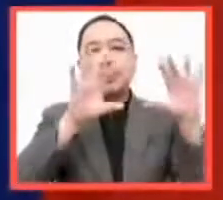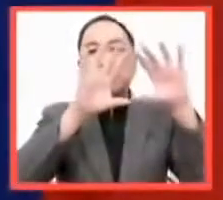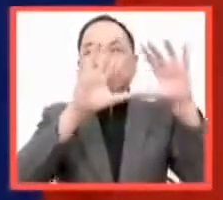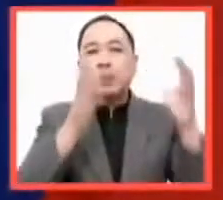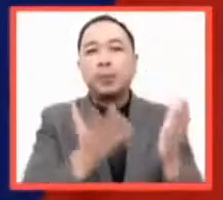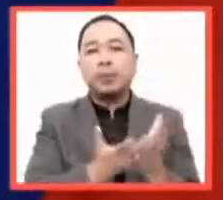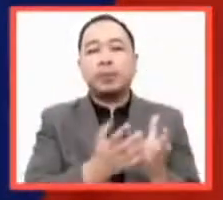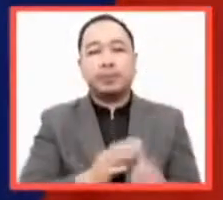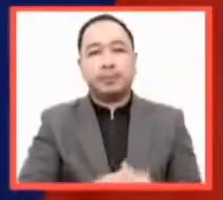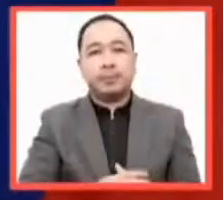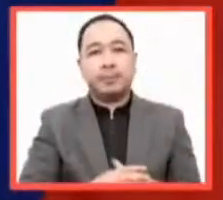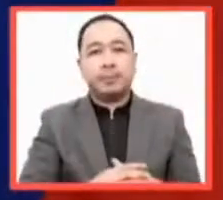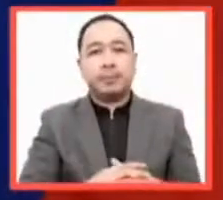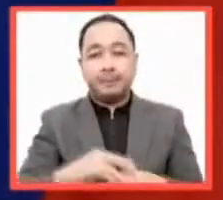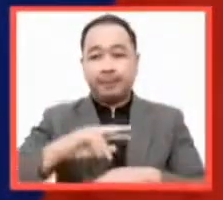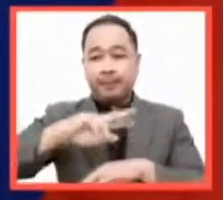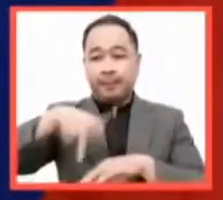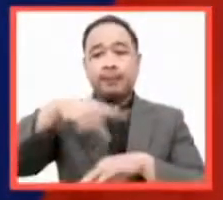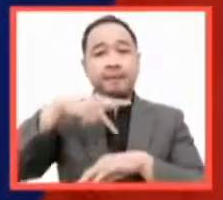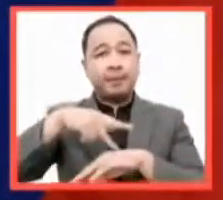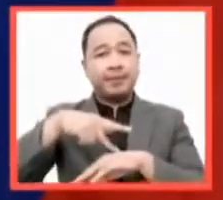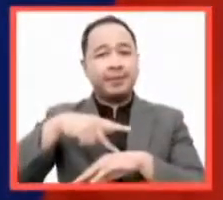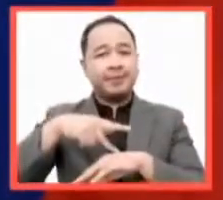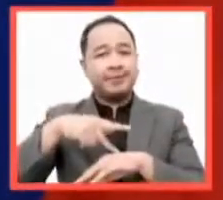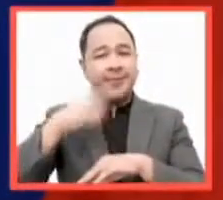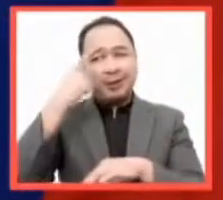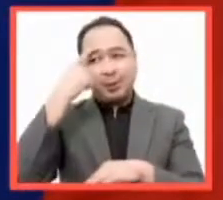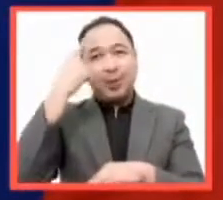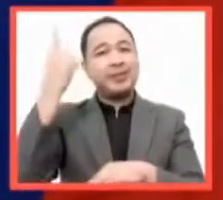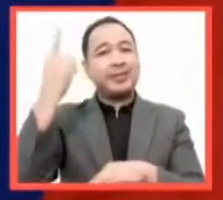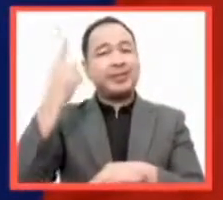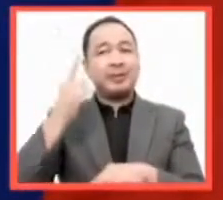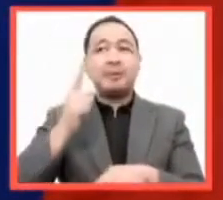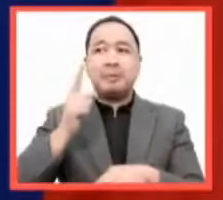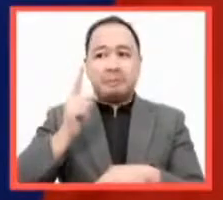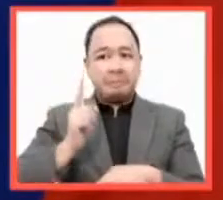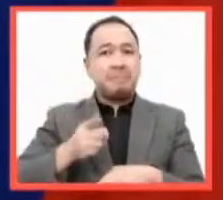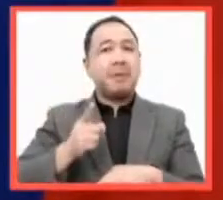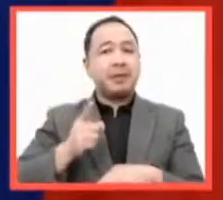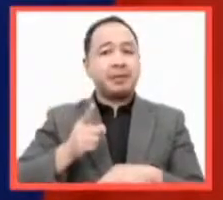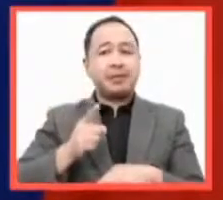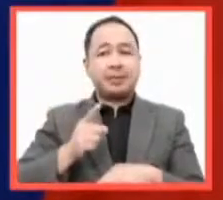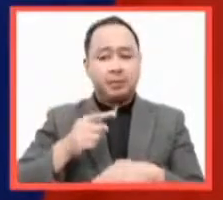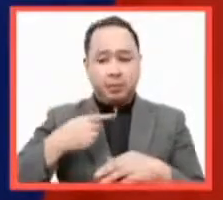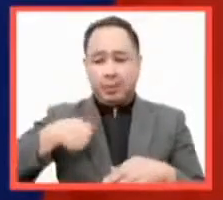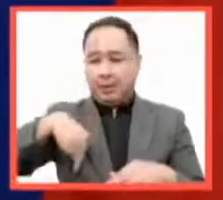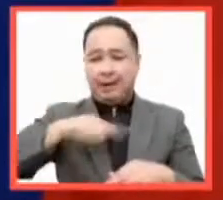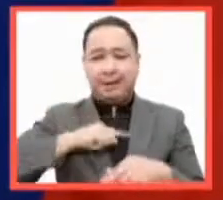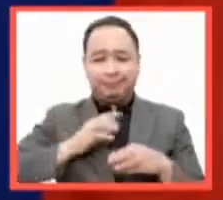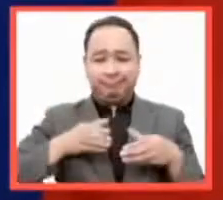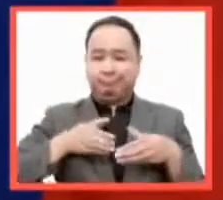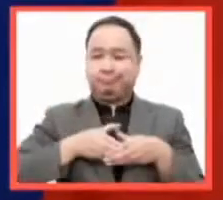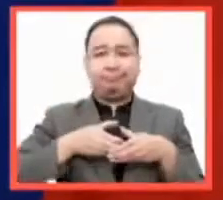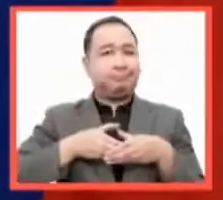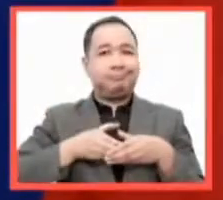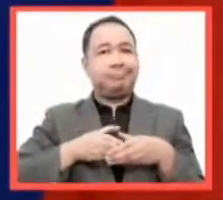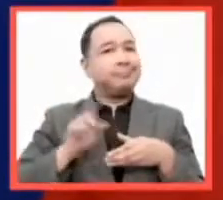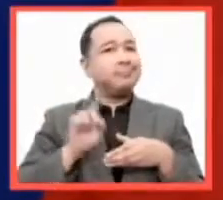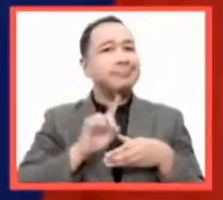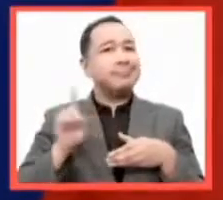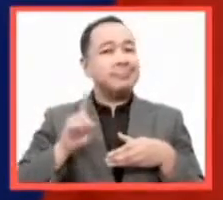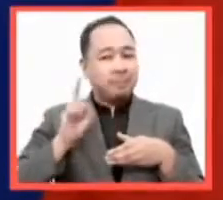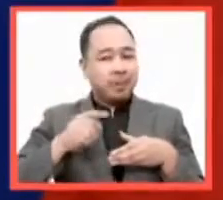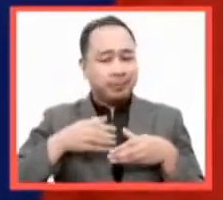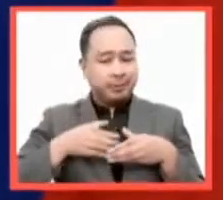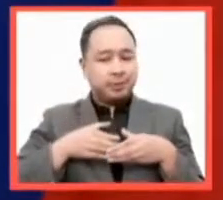For the Philippines, we understand that we need to expand our notion of us beyond the